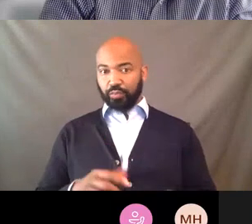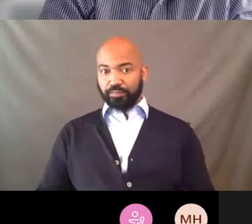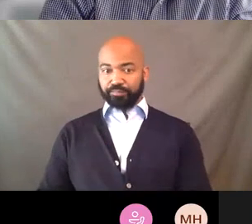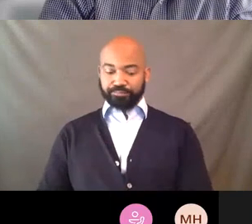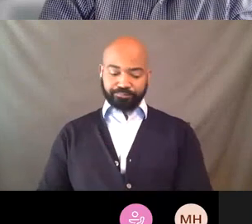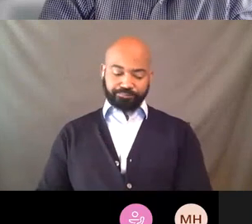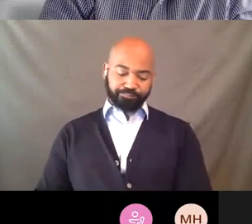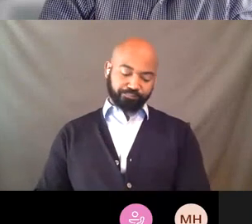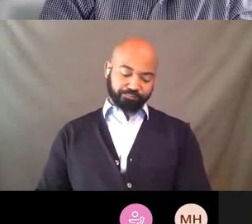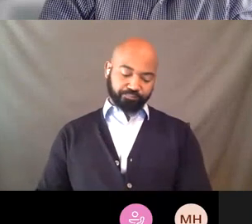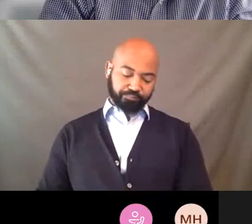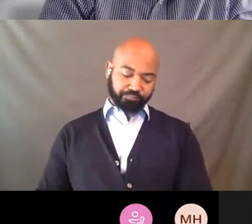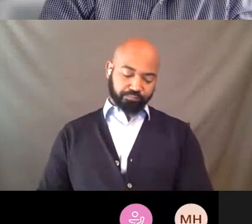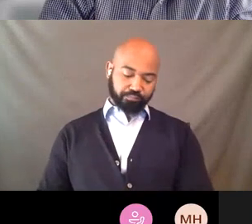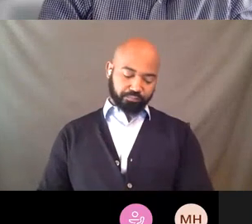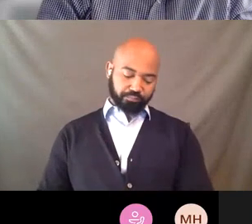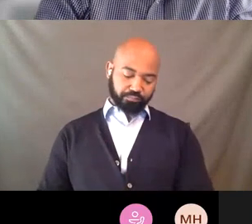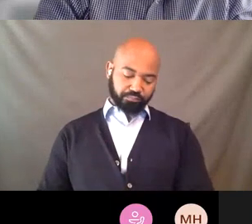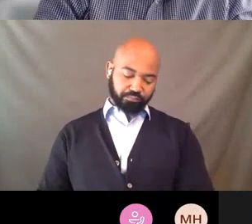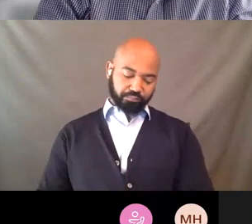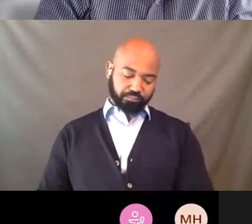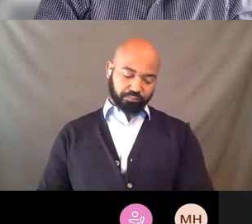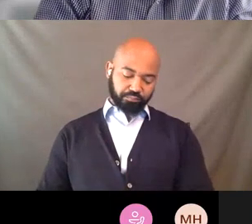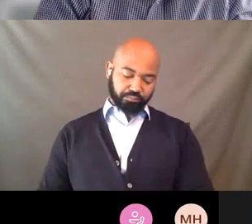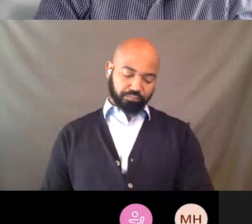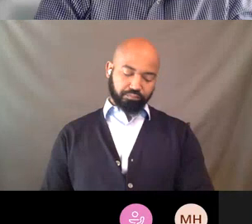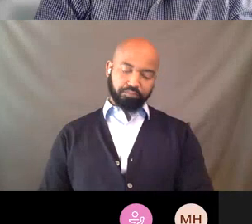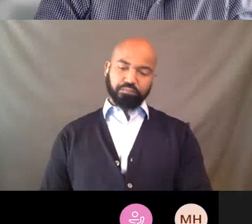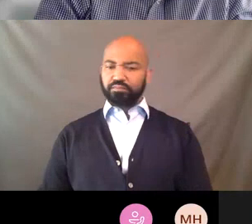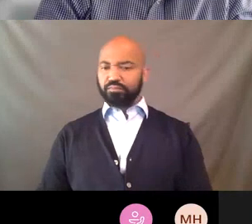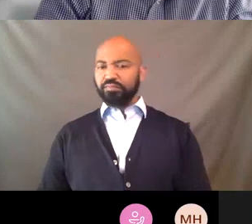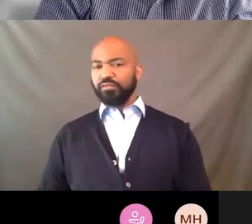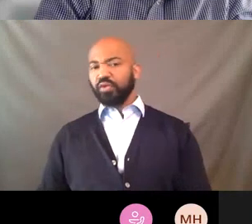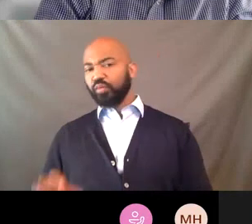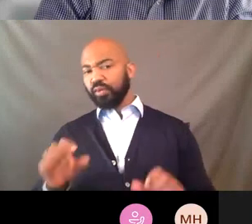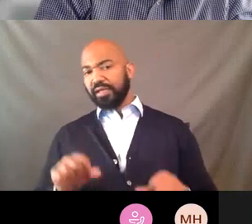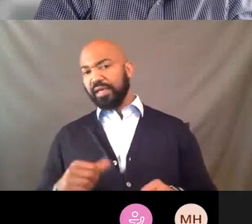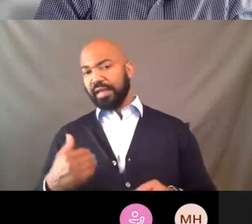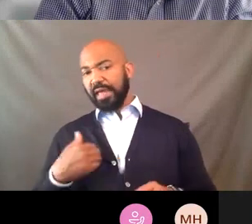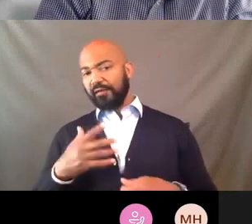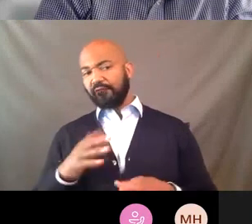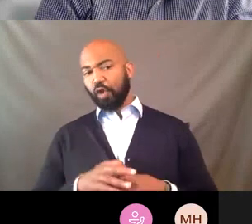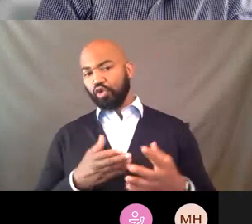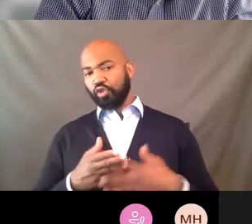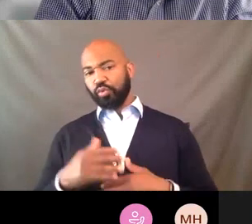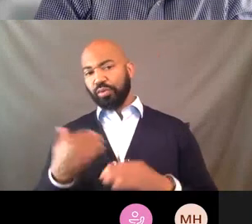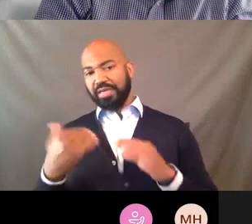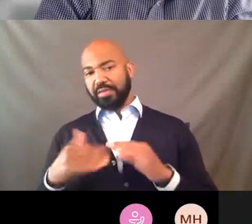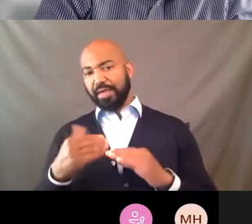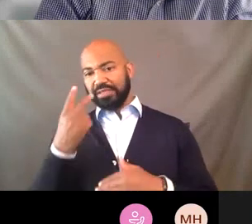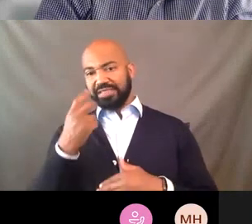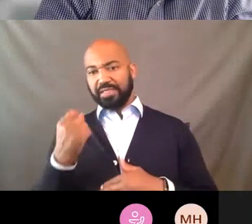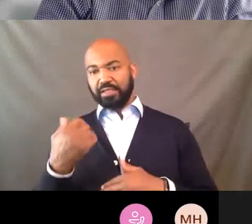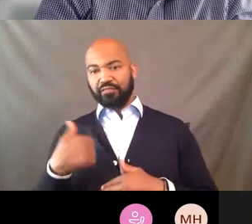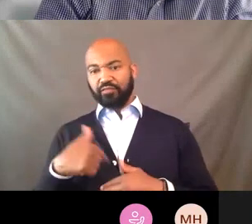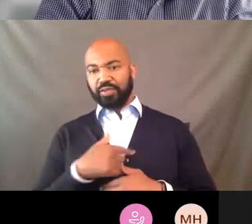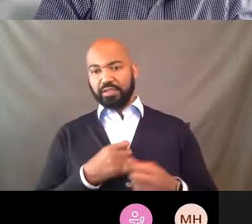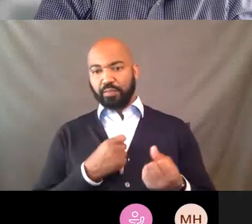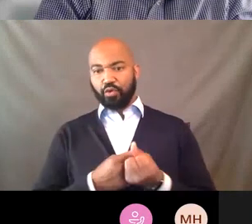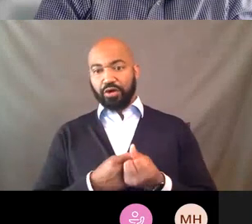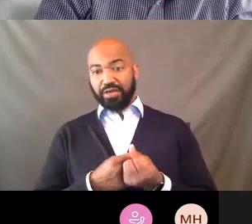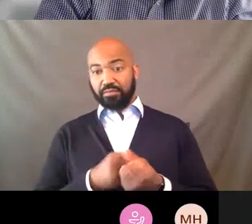to support that letter? Yeah. Okay. What do we think? We would do a vote via email to see if we support it or not.